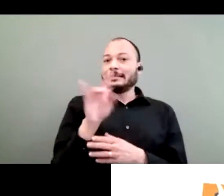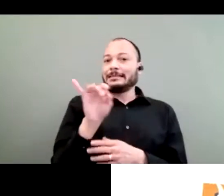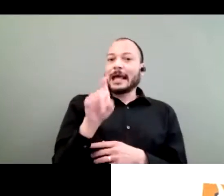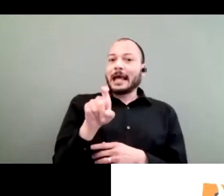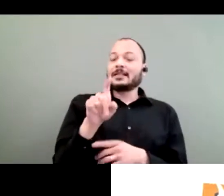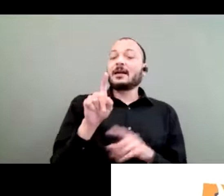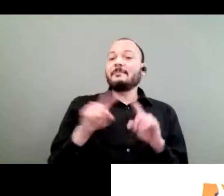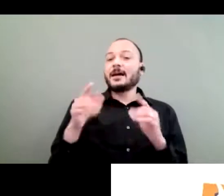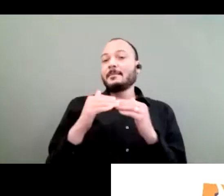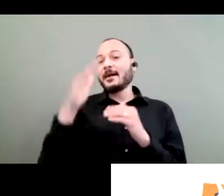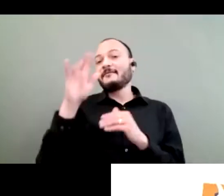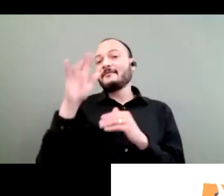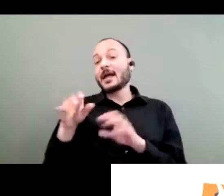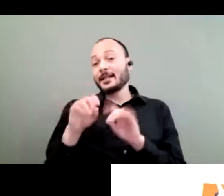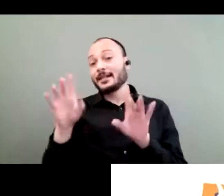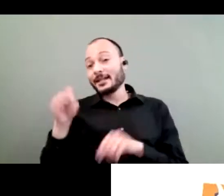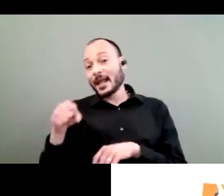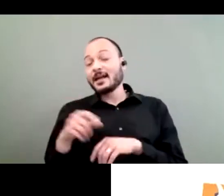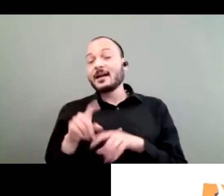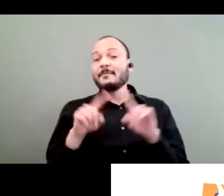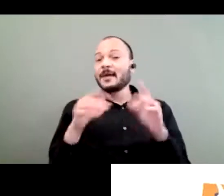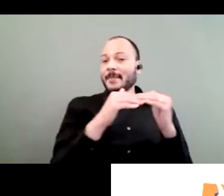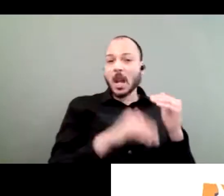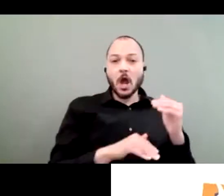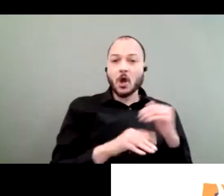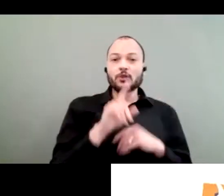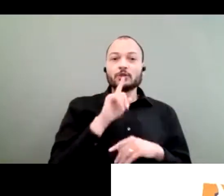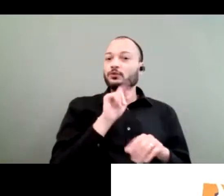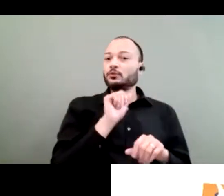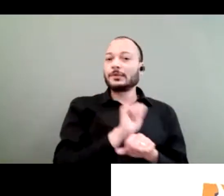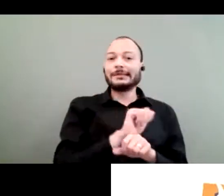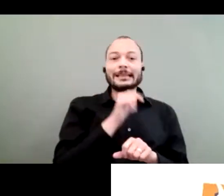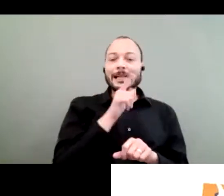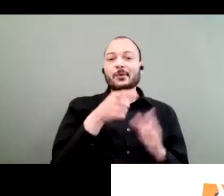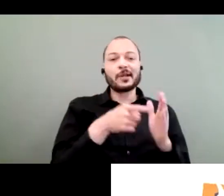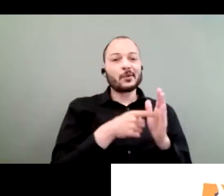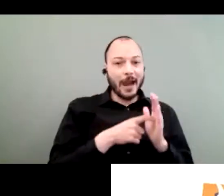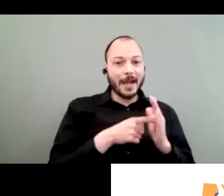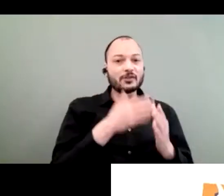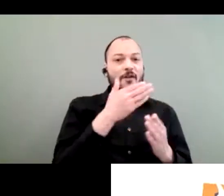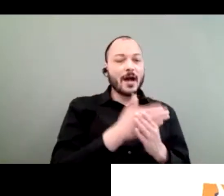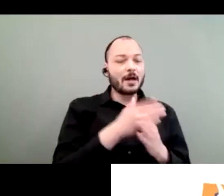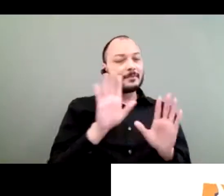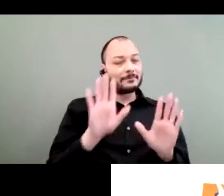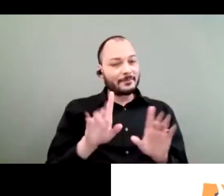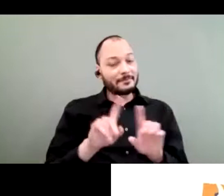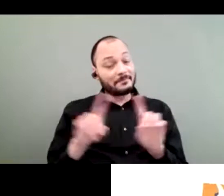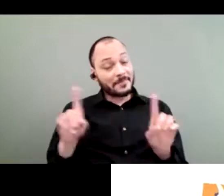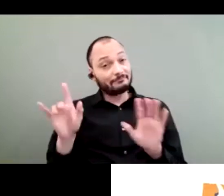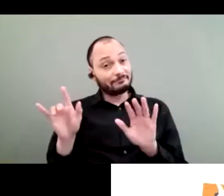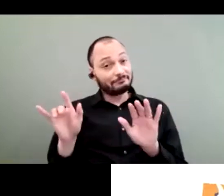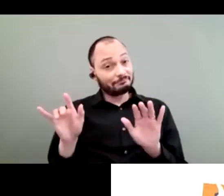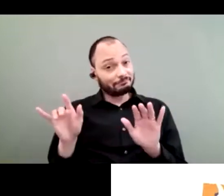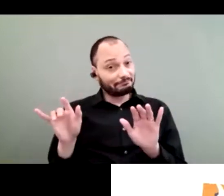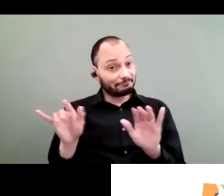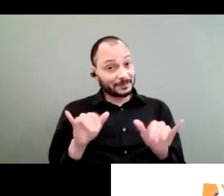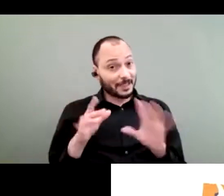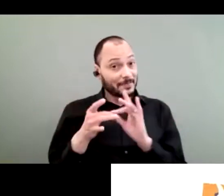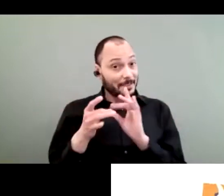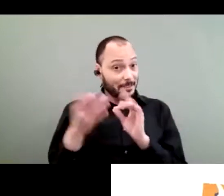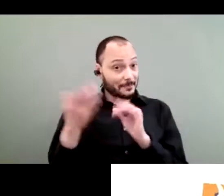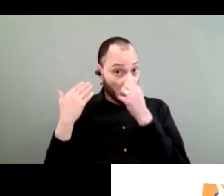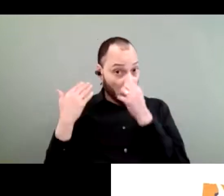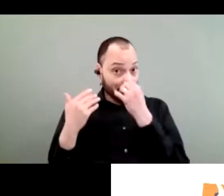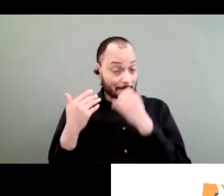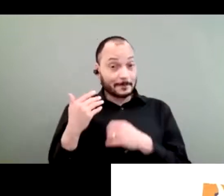have to file. But if you're below, you technically are not required to file a return. But like I mentioned before,